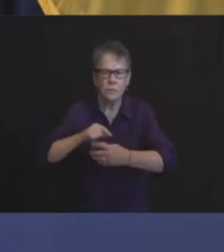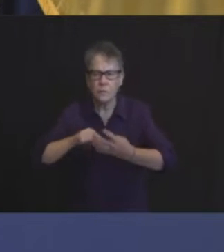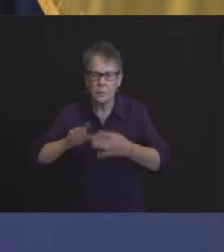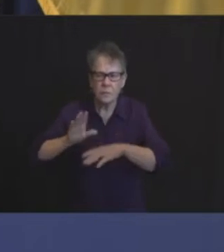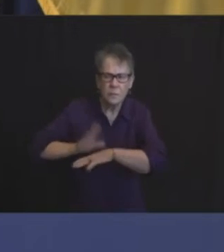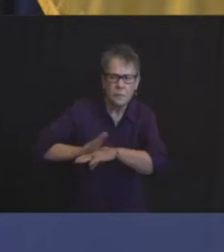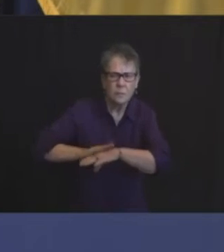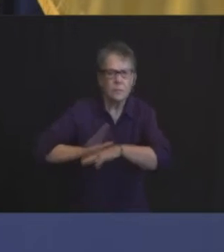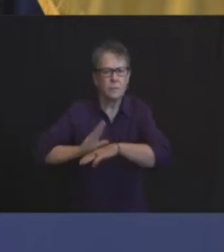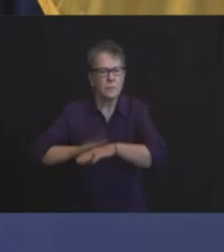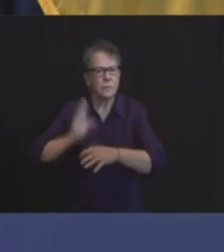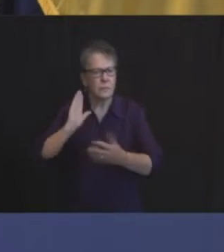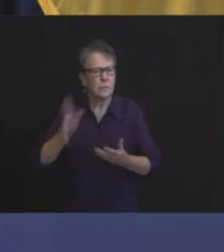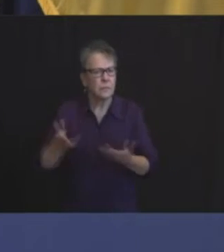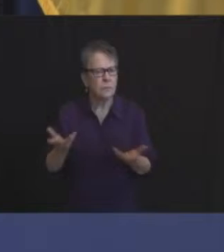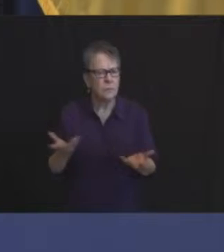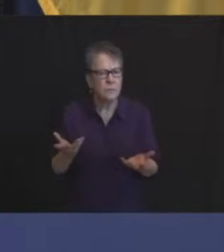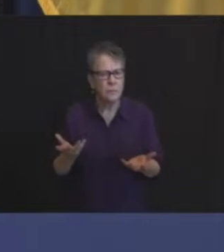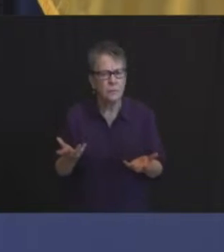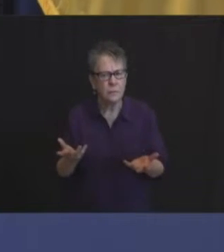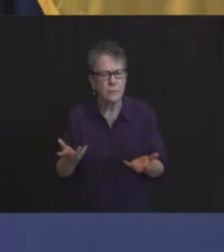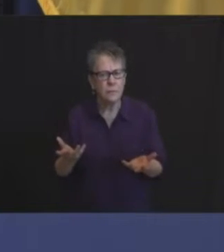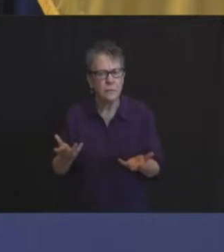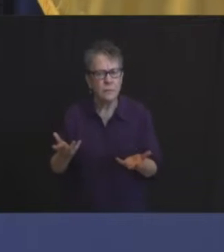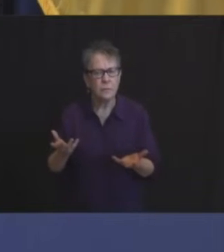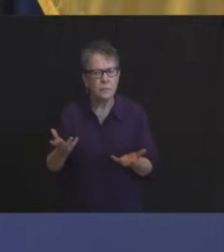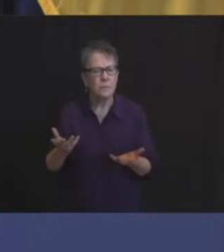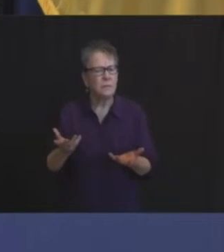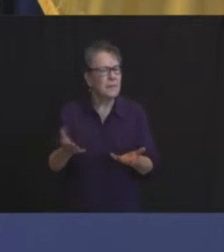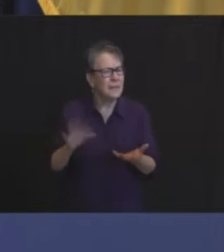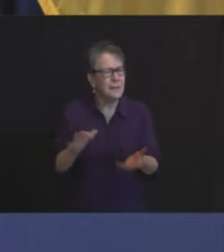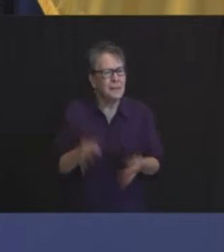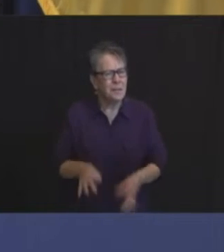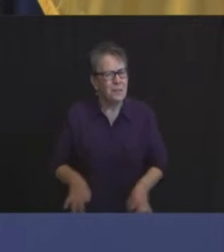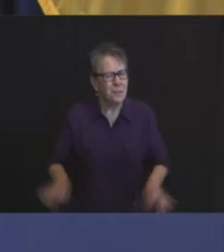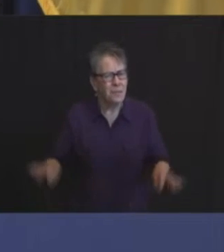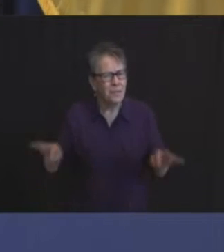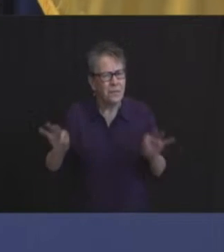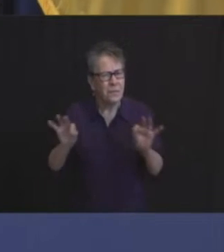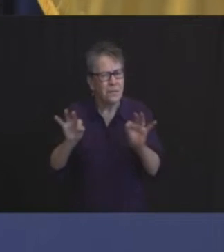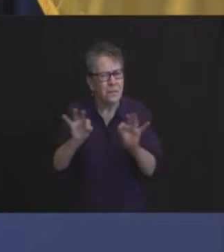that everyone's rights are protected as well on the other side and no violence occurs.